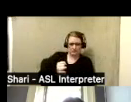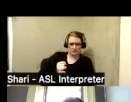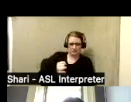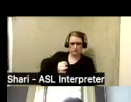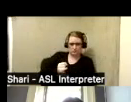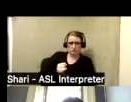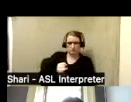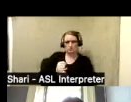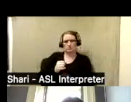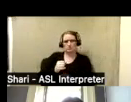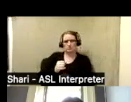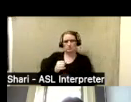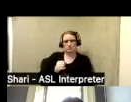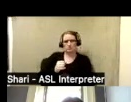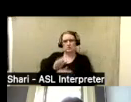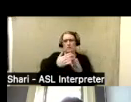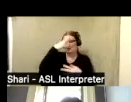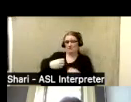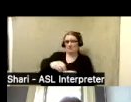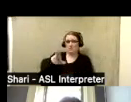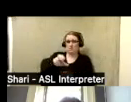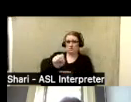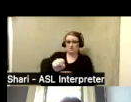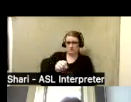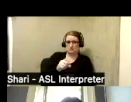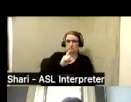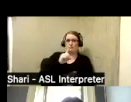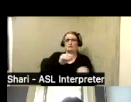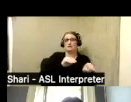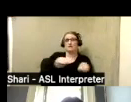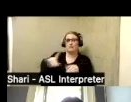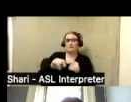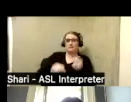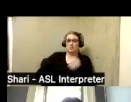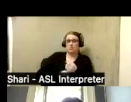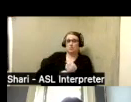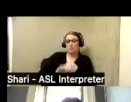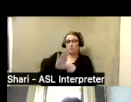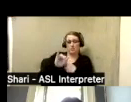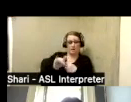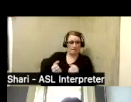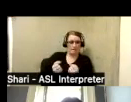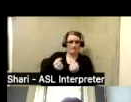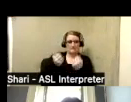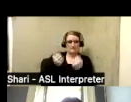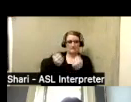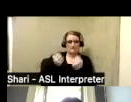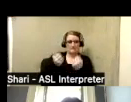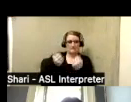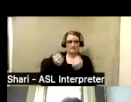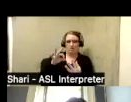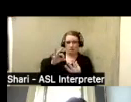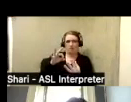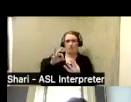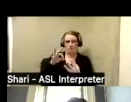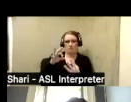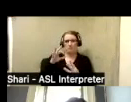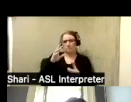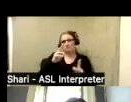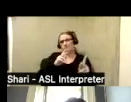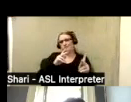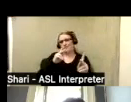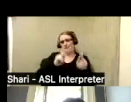of community mental health in the United States. And it was a movement that was supported by many of the founding figures of institutional